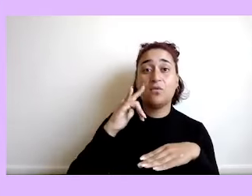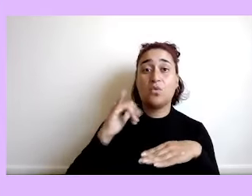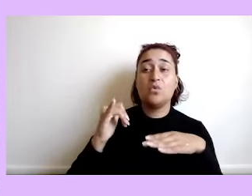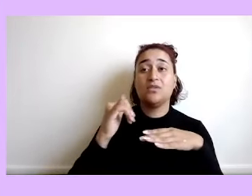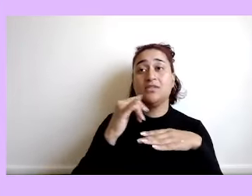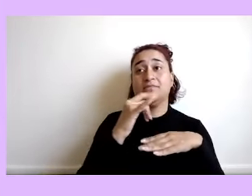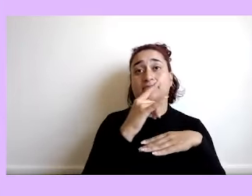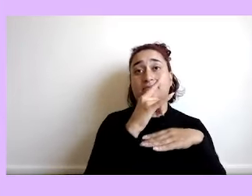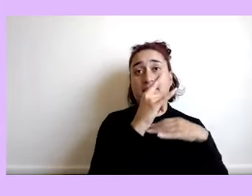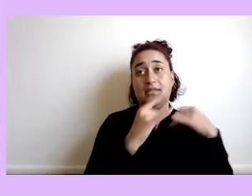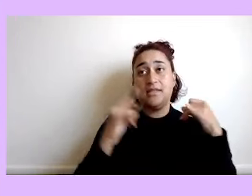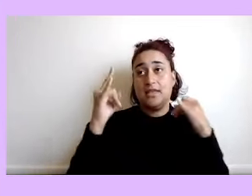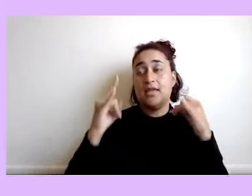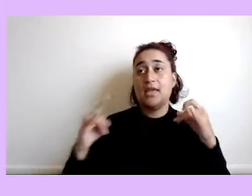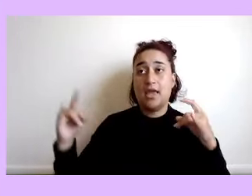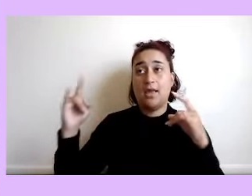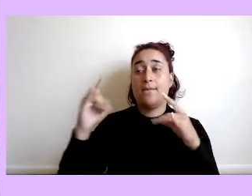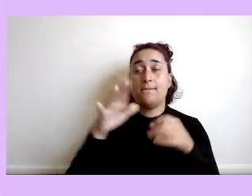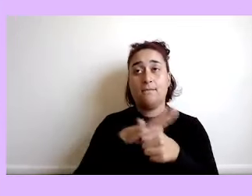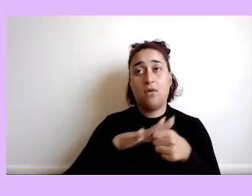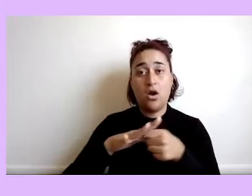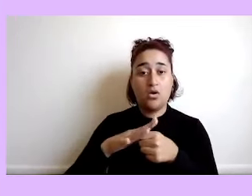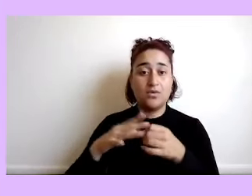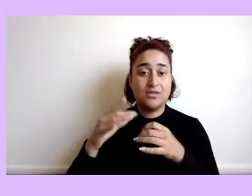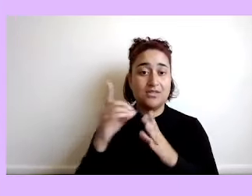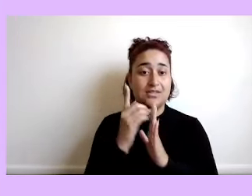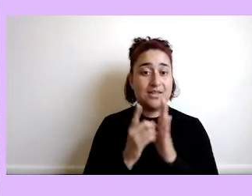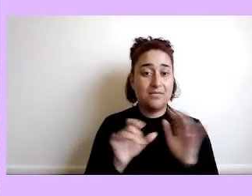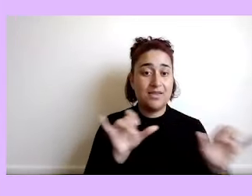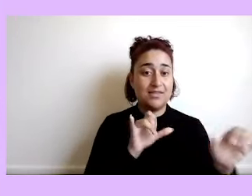by the same city planner who designed